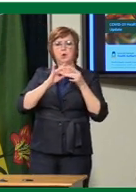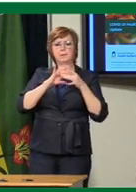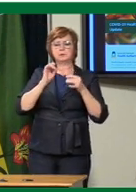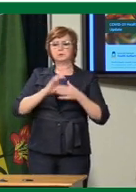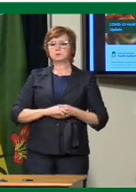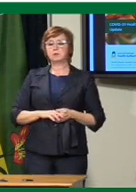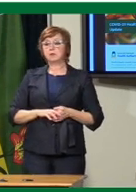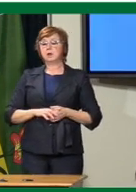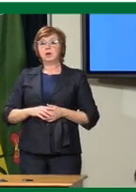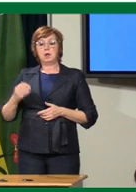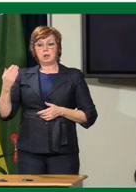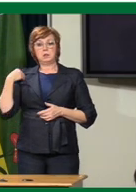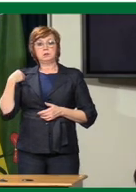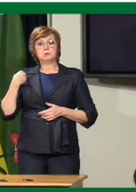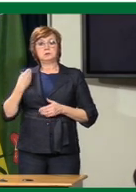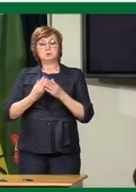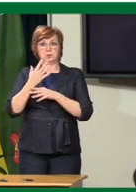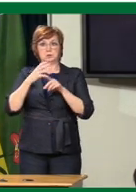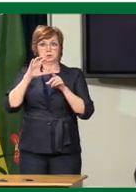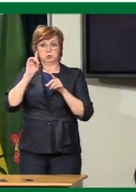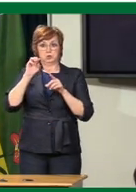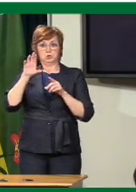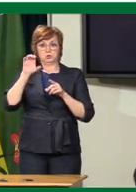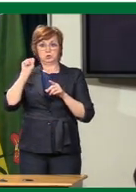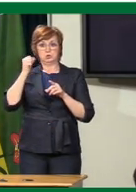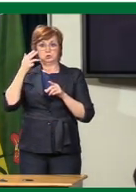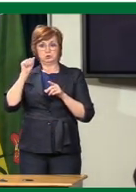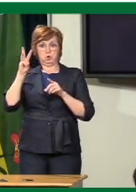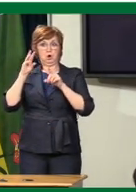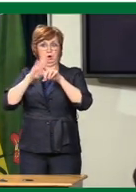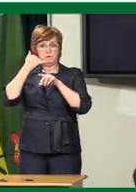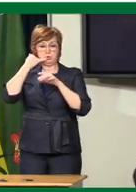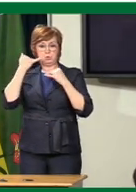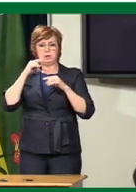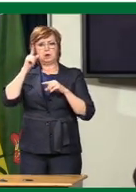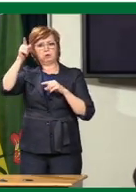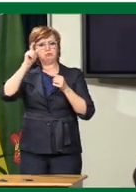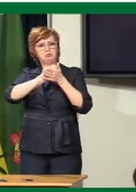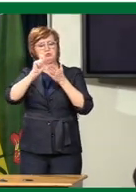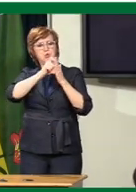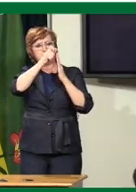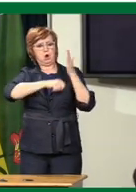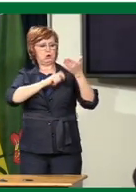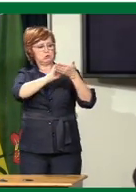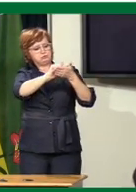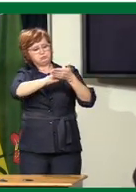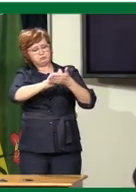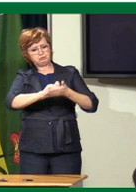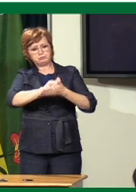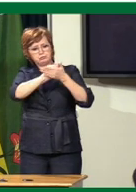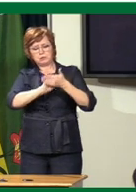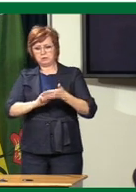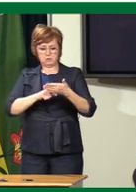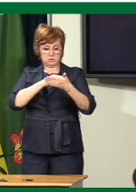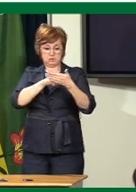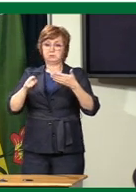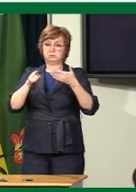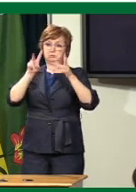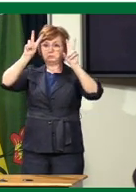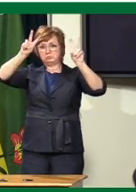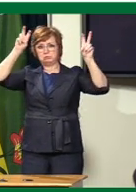Early last spring, Dr. Shaw, who is actually on the line with us, wrote an editorial stating publicly that no health system in the world could withstand the pressure